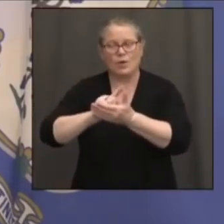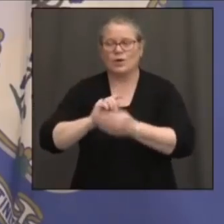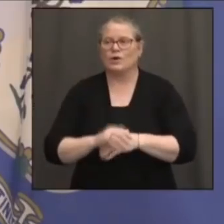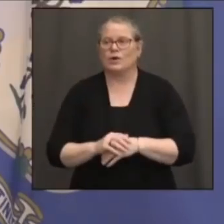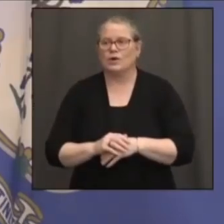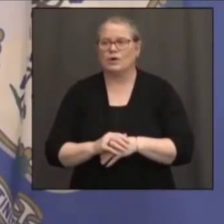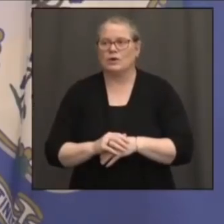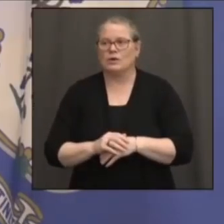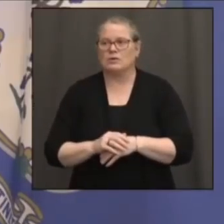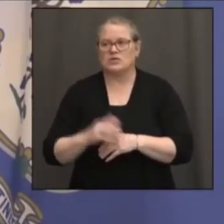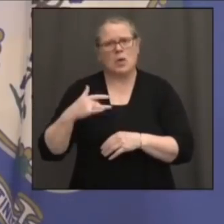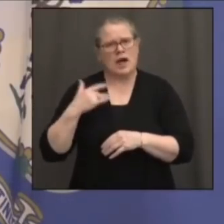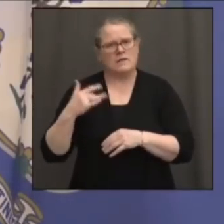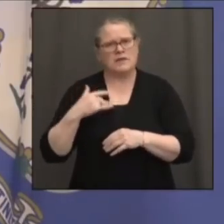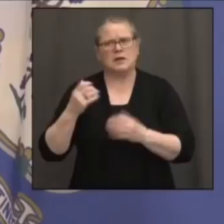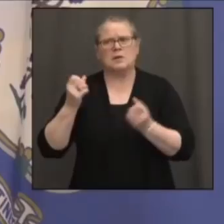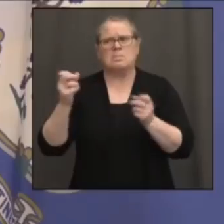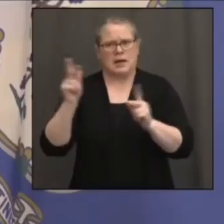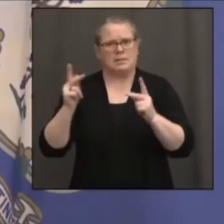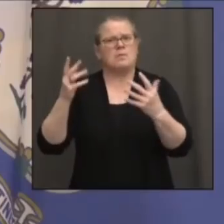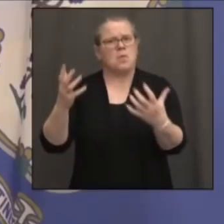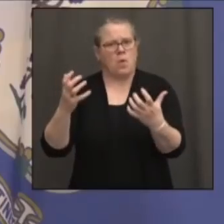those hours were extended.